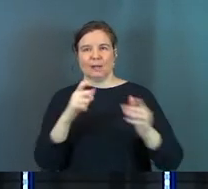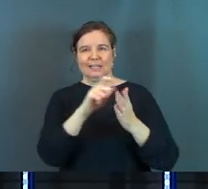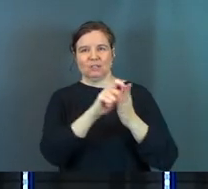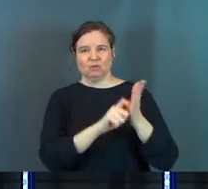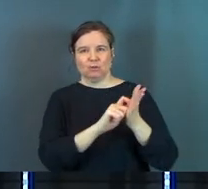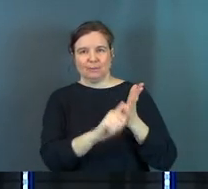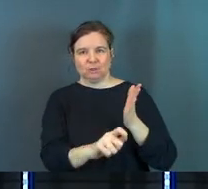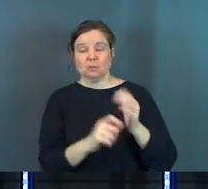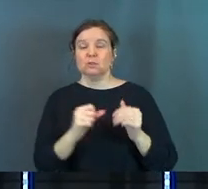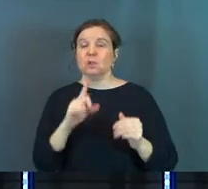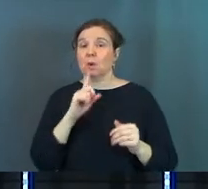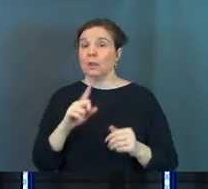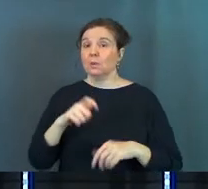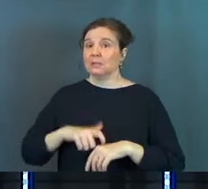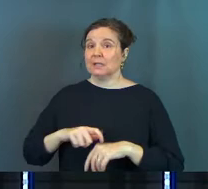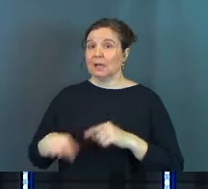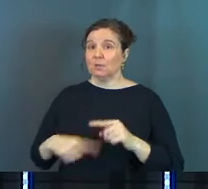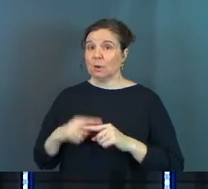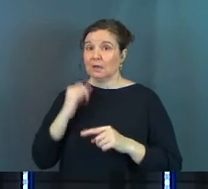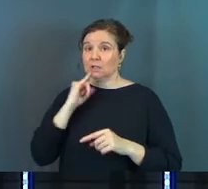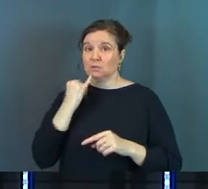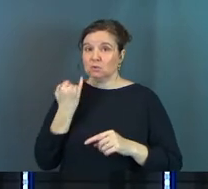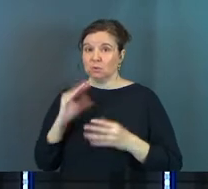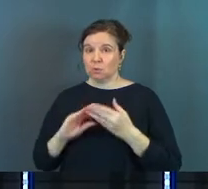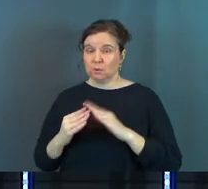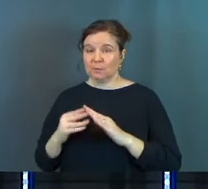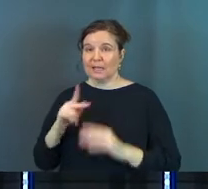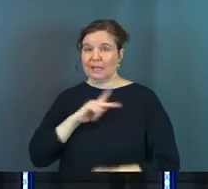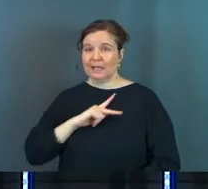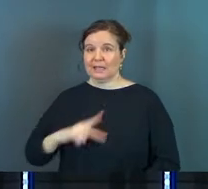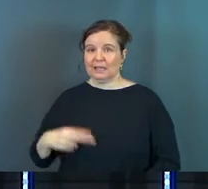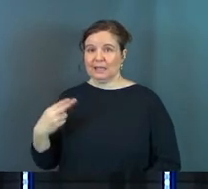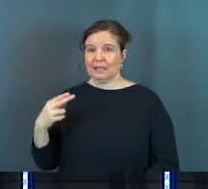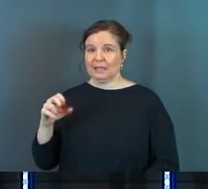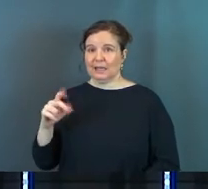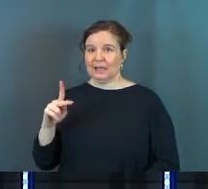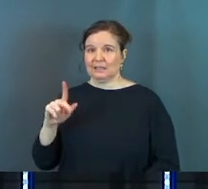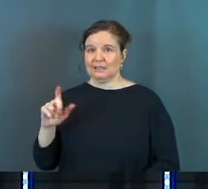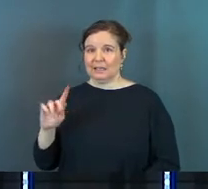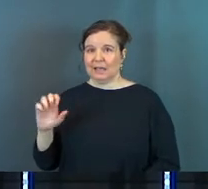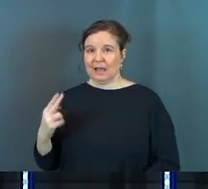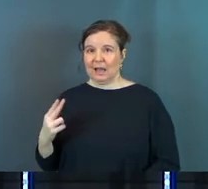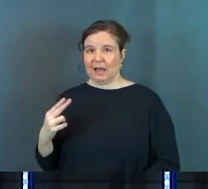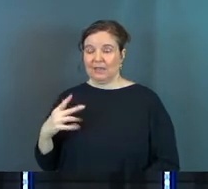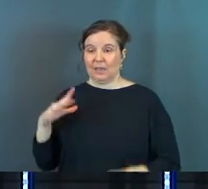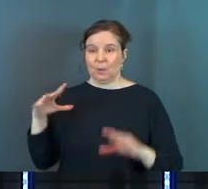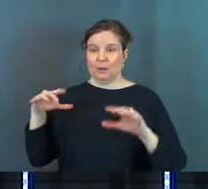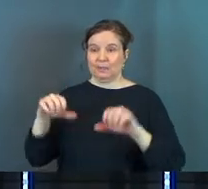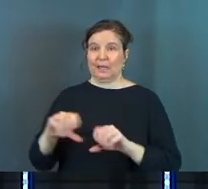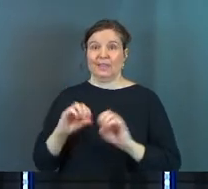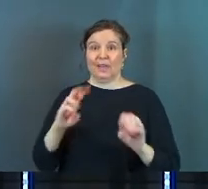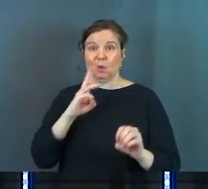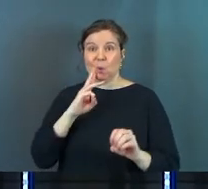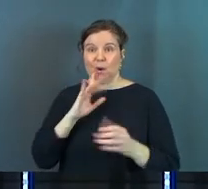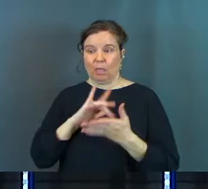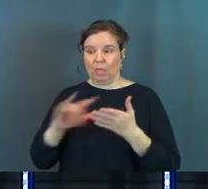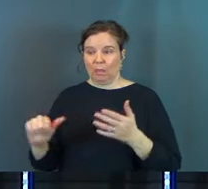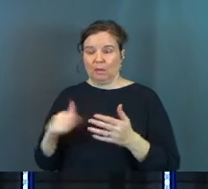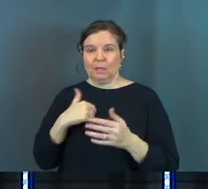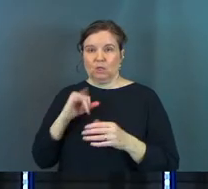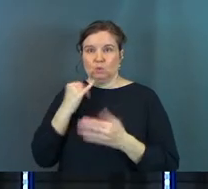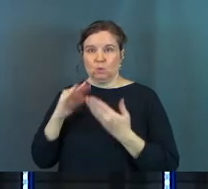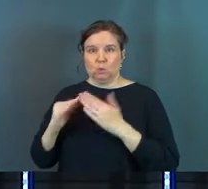one. So there was a time when in Jerusalem, King Hezekiah, he was under siege and they had no water inside of Jerusalem. And